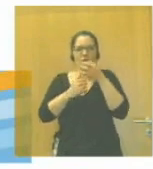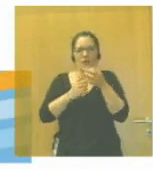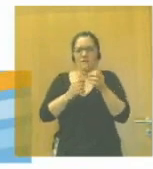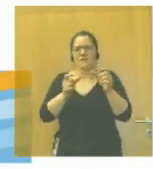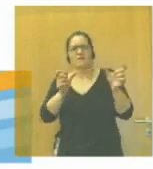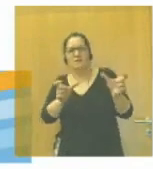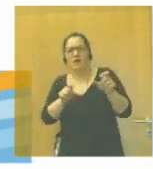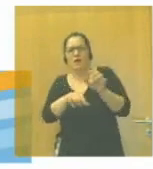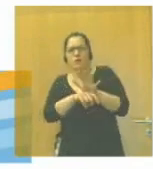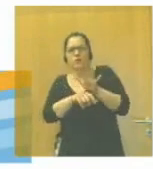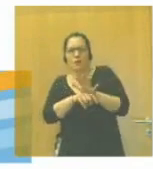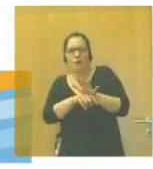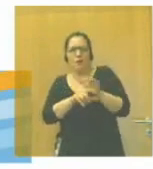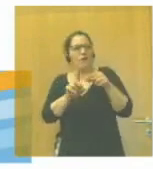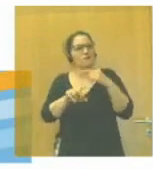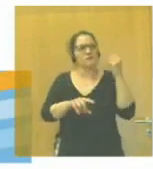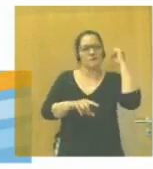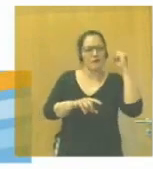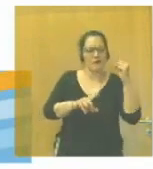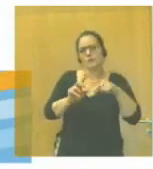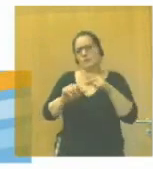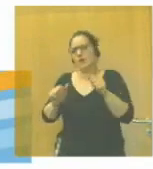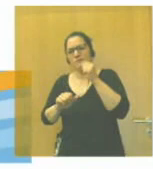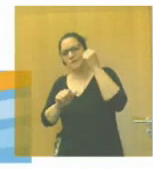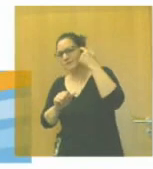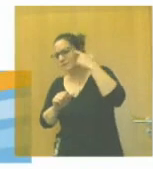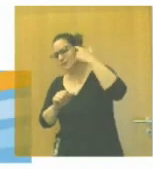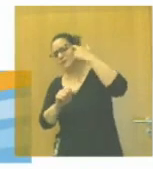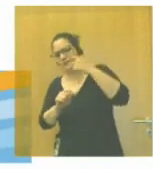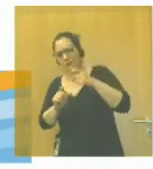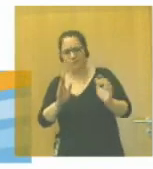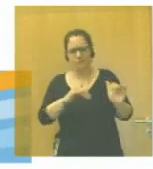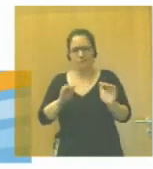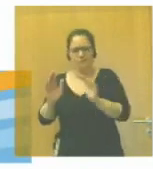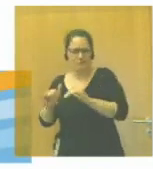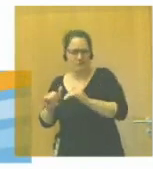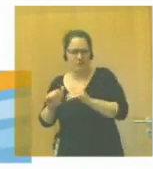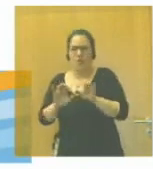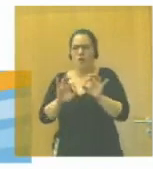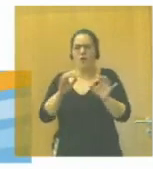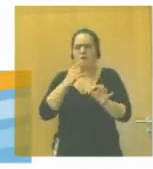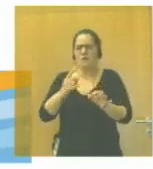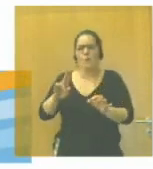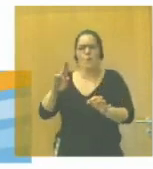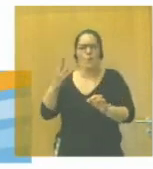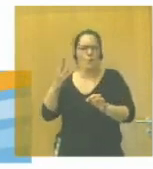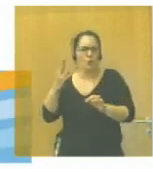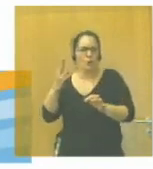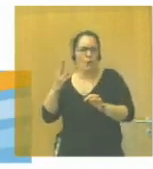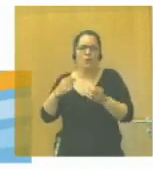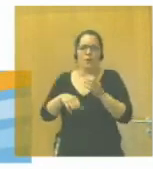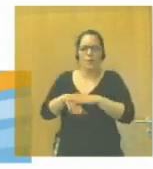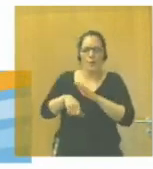committed suicide. We say things like somebody died by suicide, died of suicide, they killed